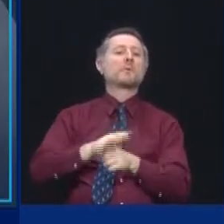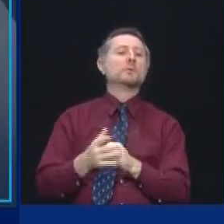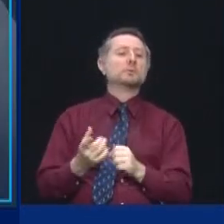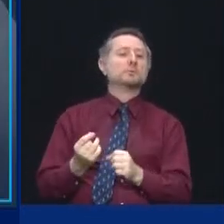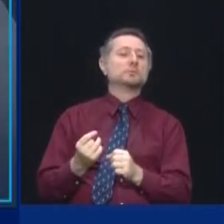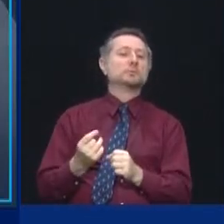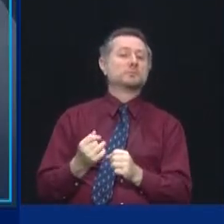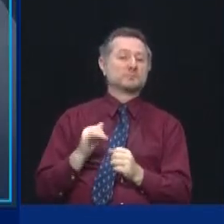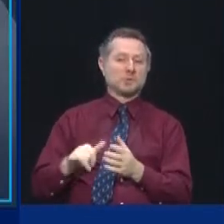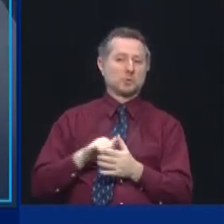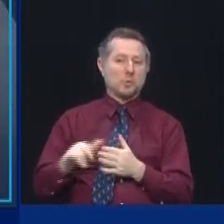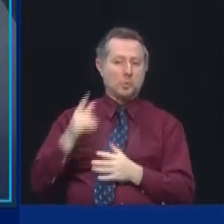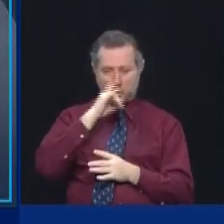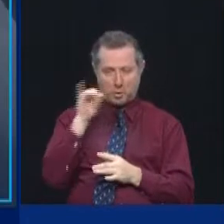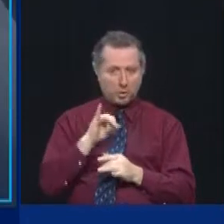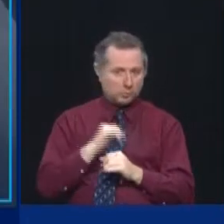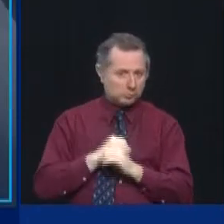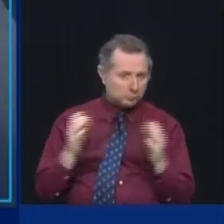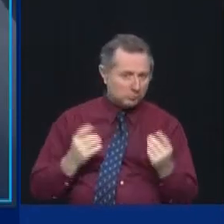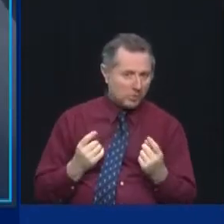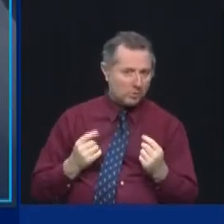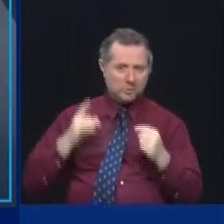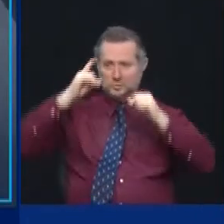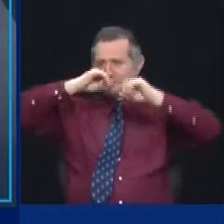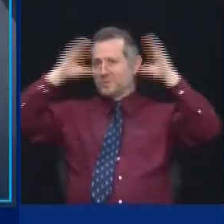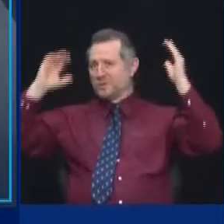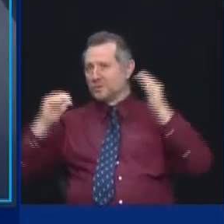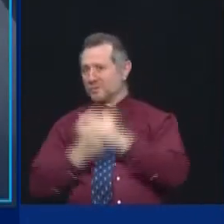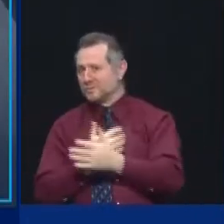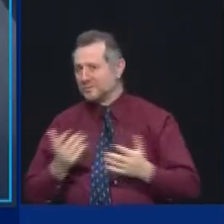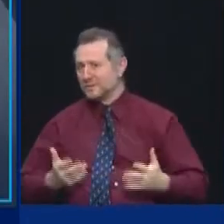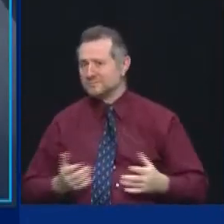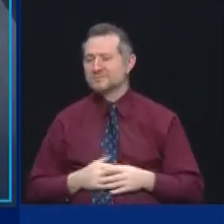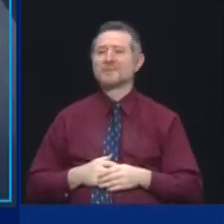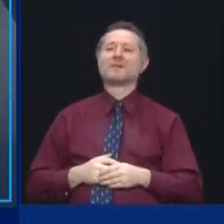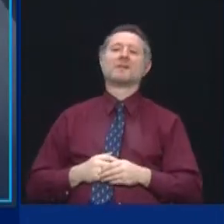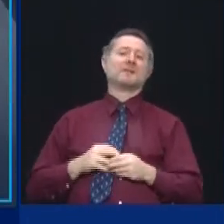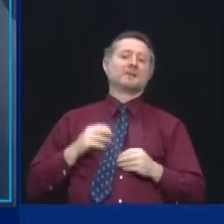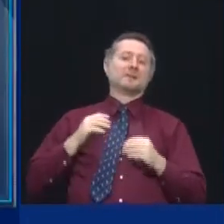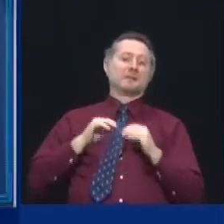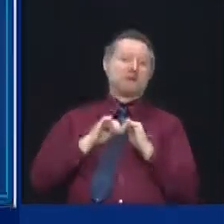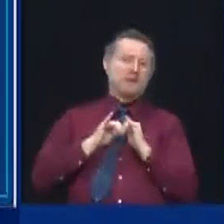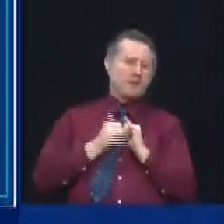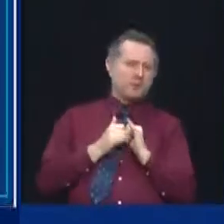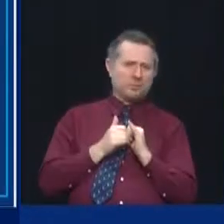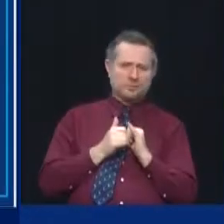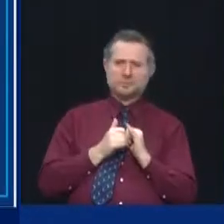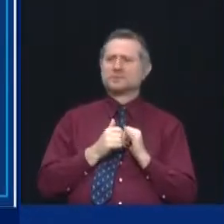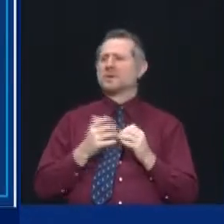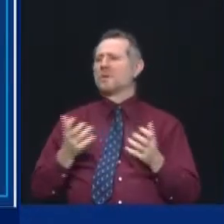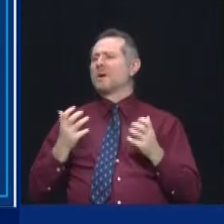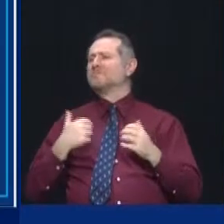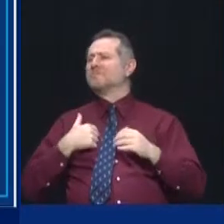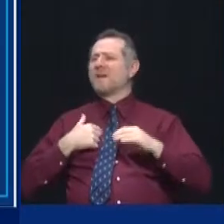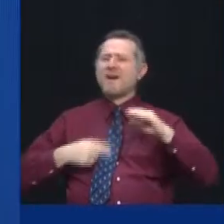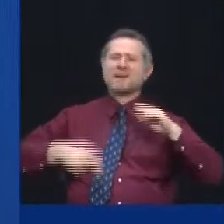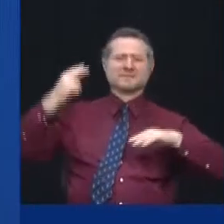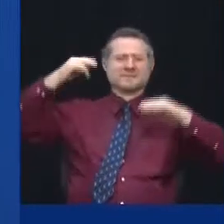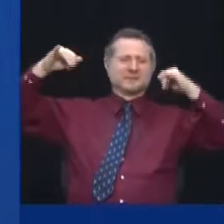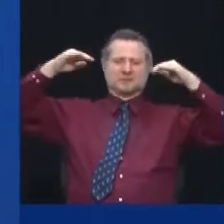that we could. Everyone's depressed, everybody's worried. We're going to build a building that reaches higher than